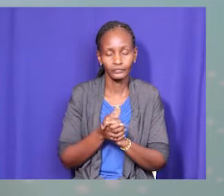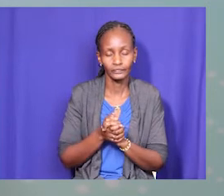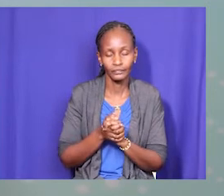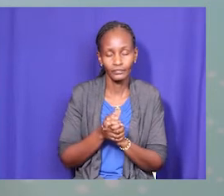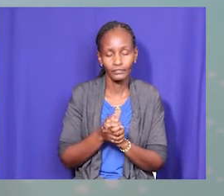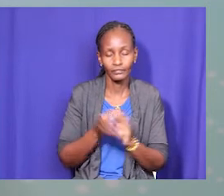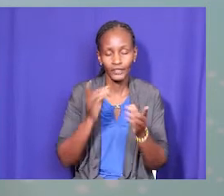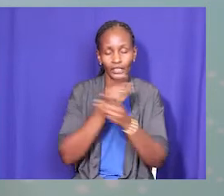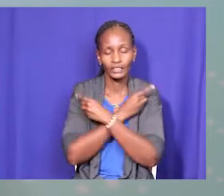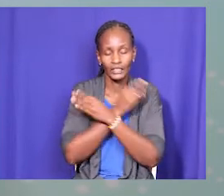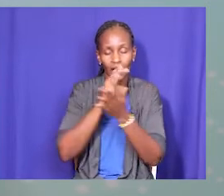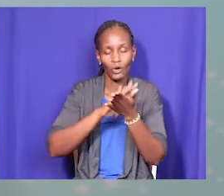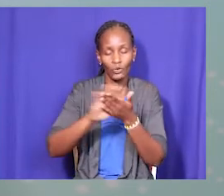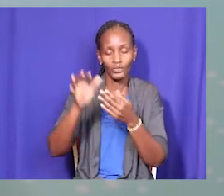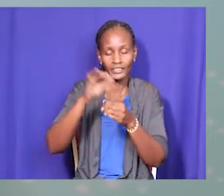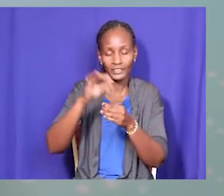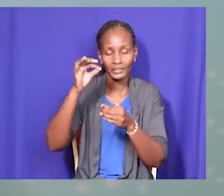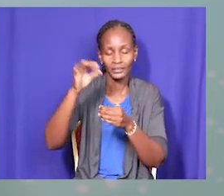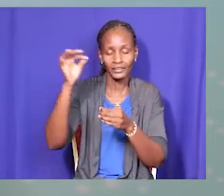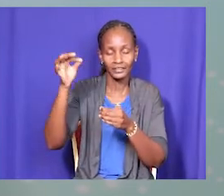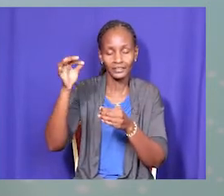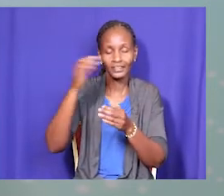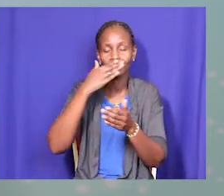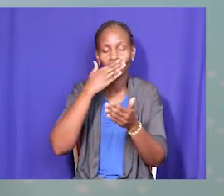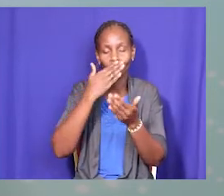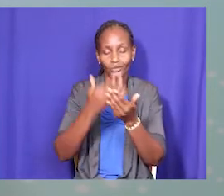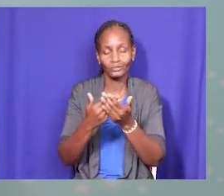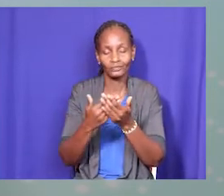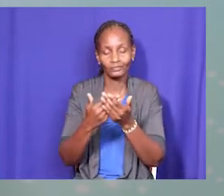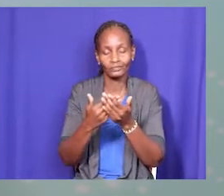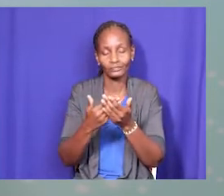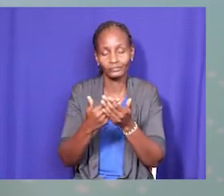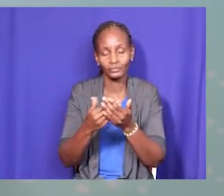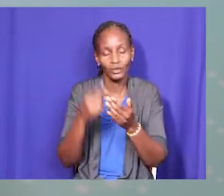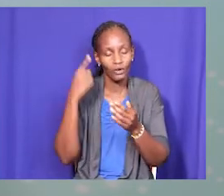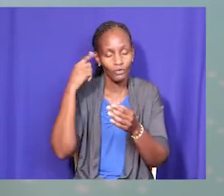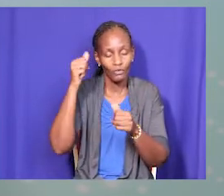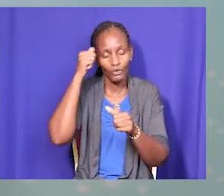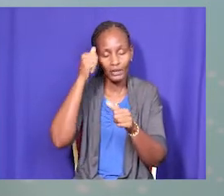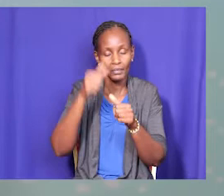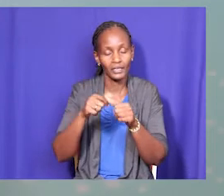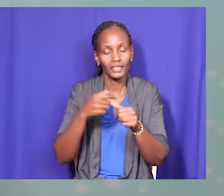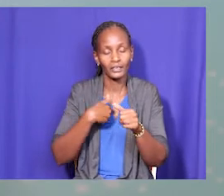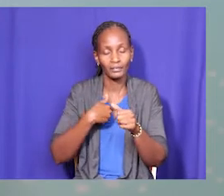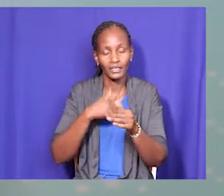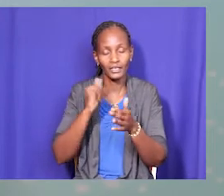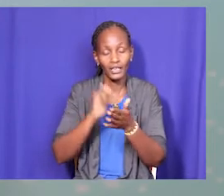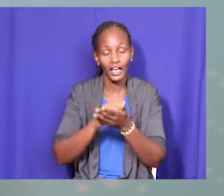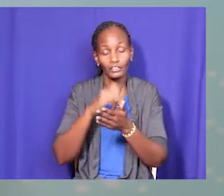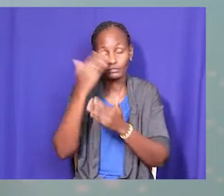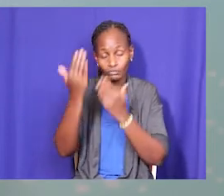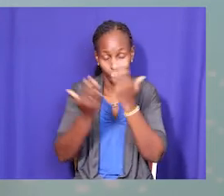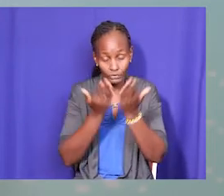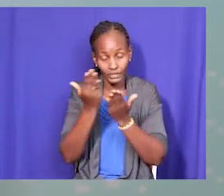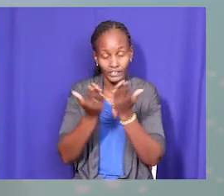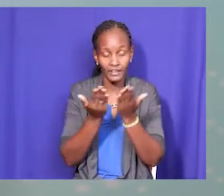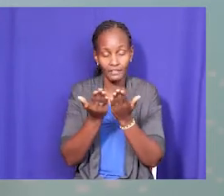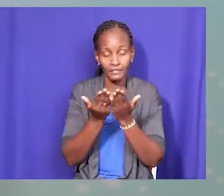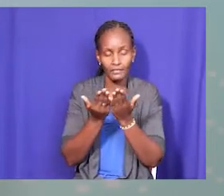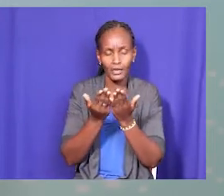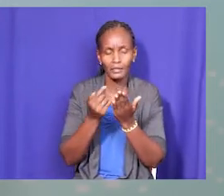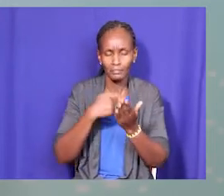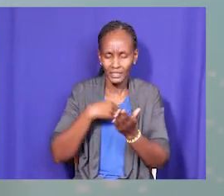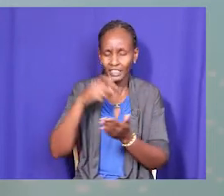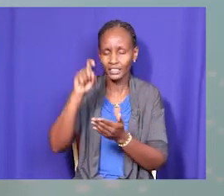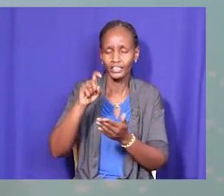Dear Holy Spirit, thank you for reminding me that to serve, I